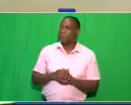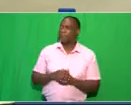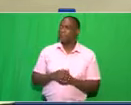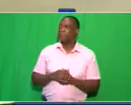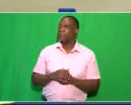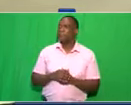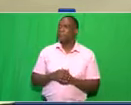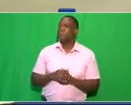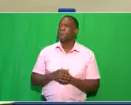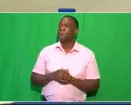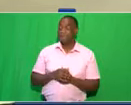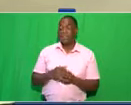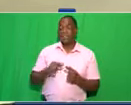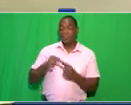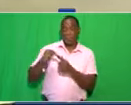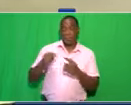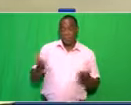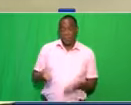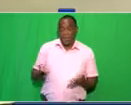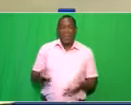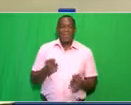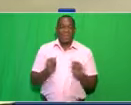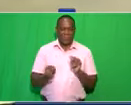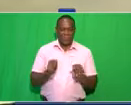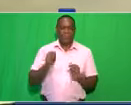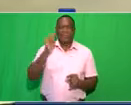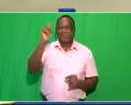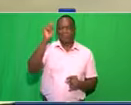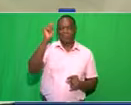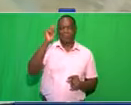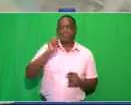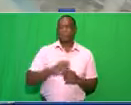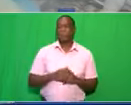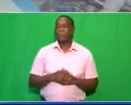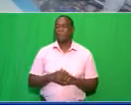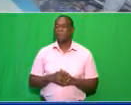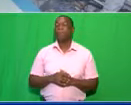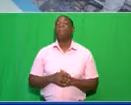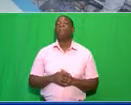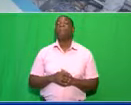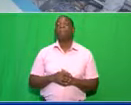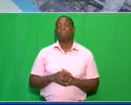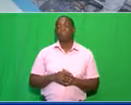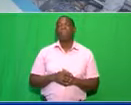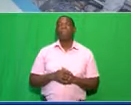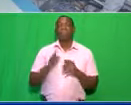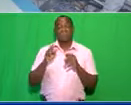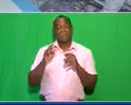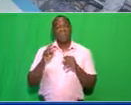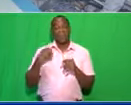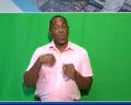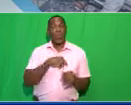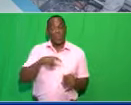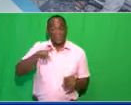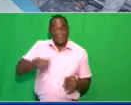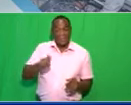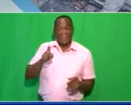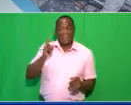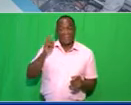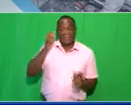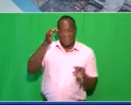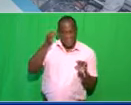For us in Trinidad and Tobago, how important are they? It's for us to determine how important we consider them